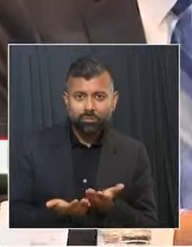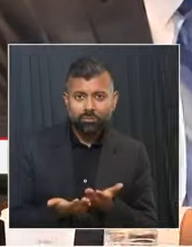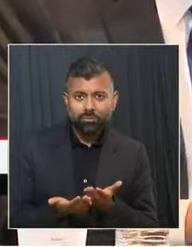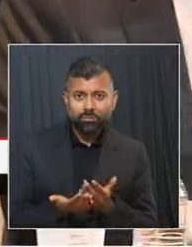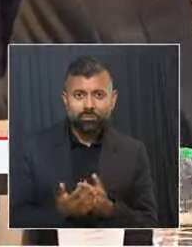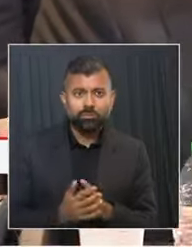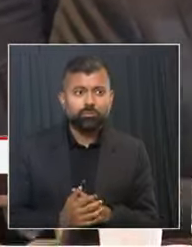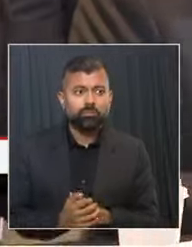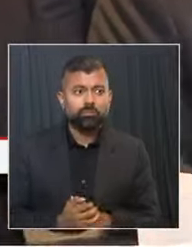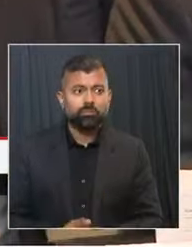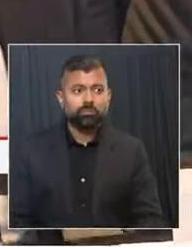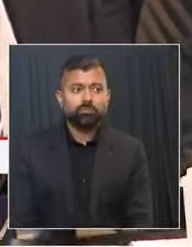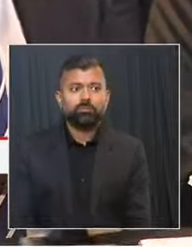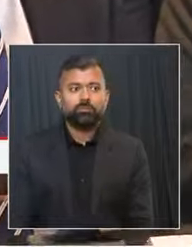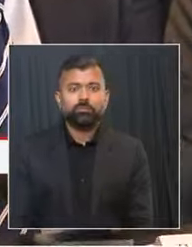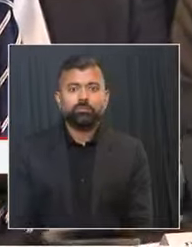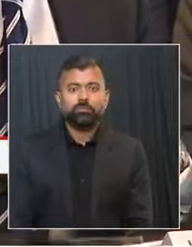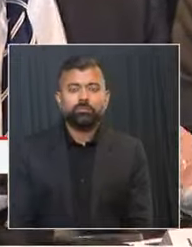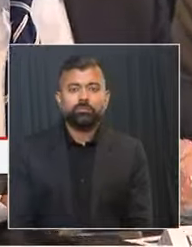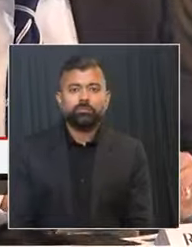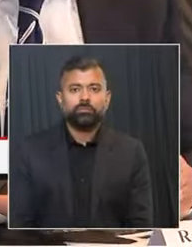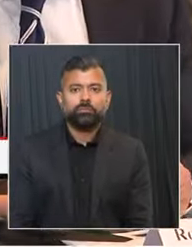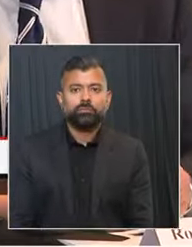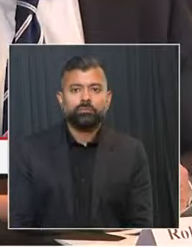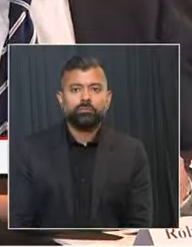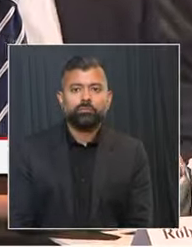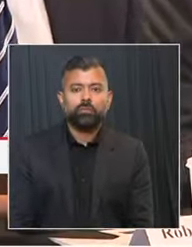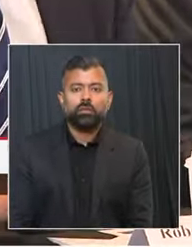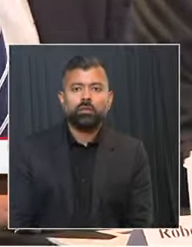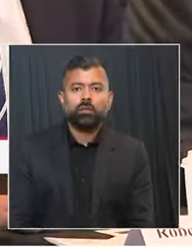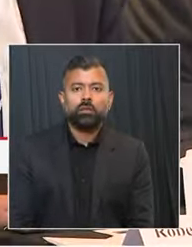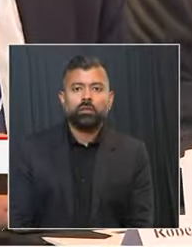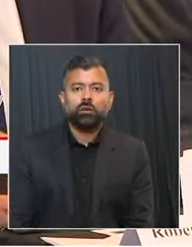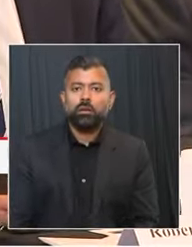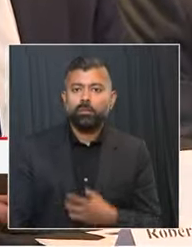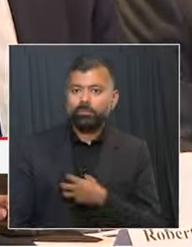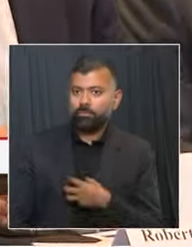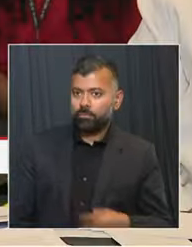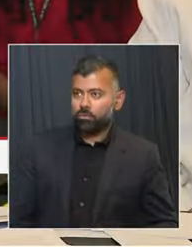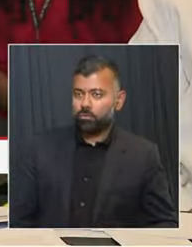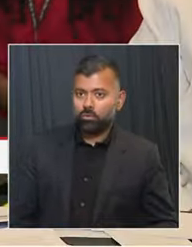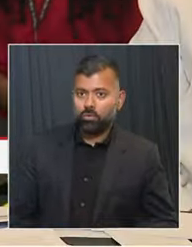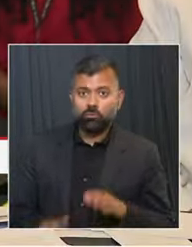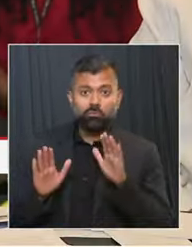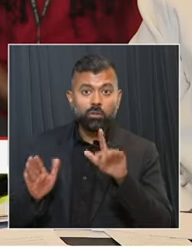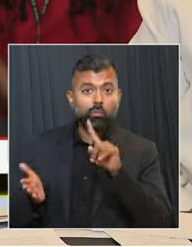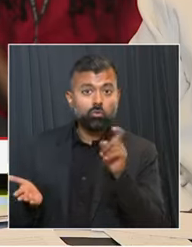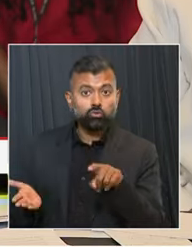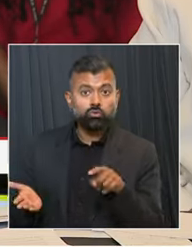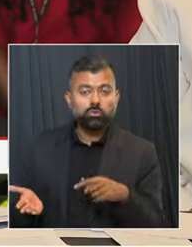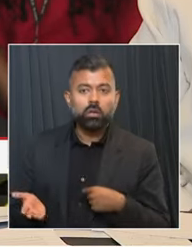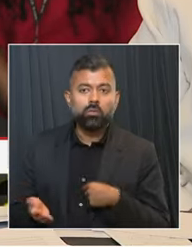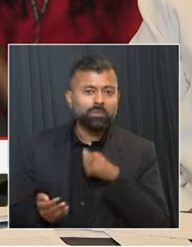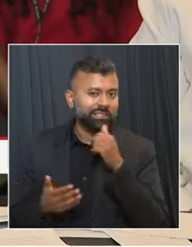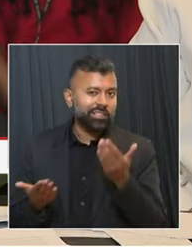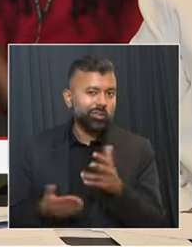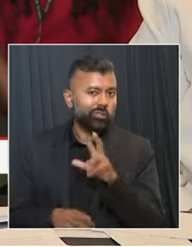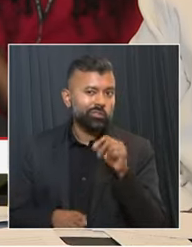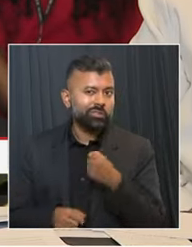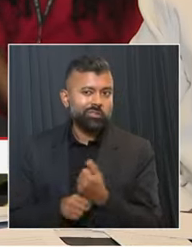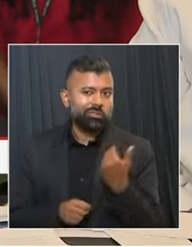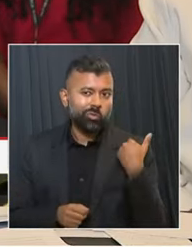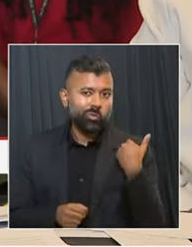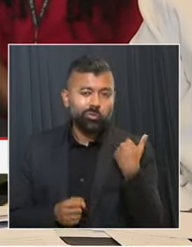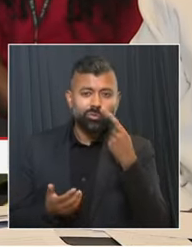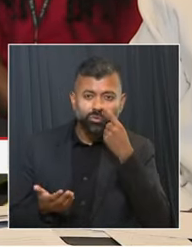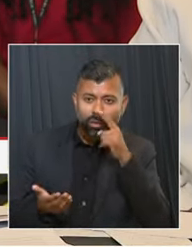Councilmember Lewis George. Well, that was a question. Oh, I wasn't here 30 years ago, and if you could be more specific about